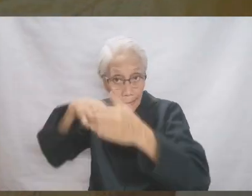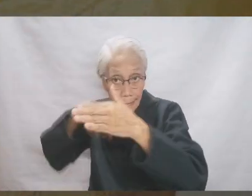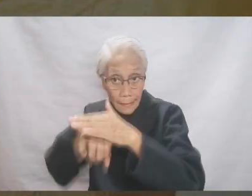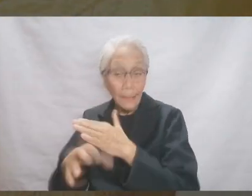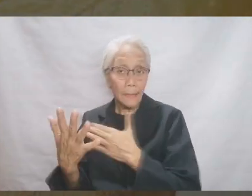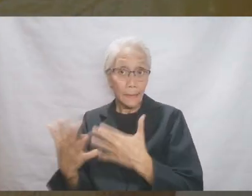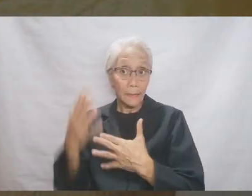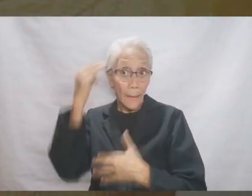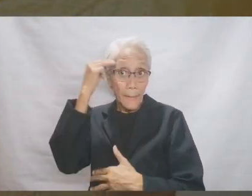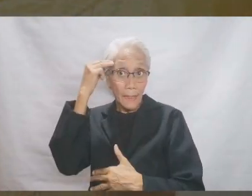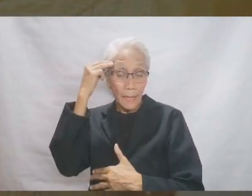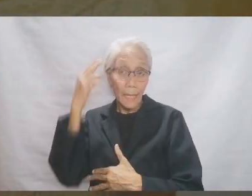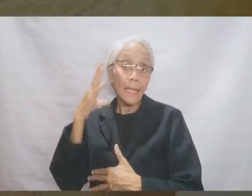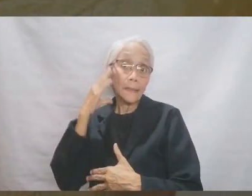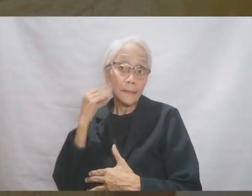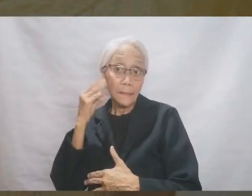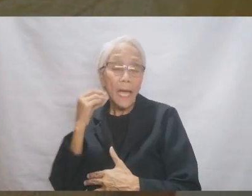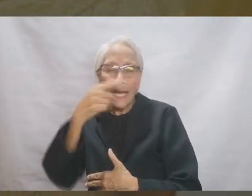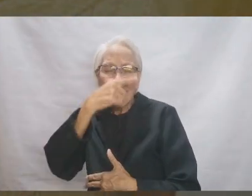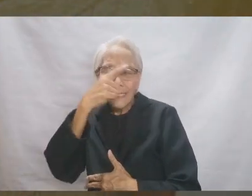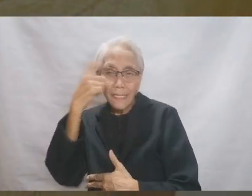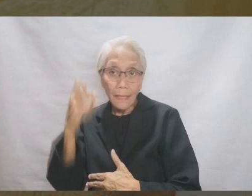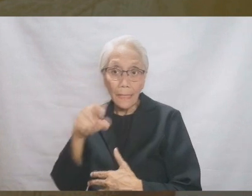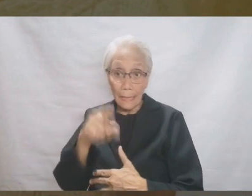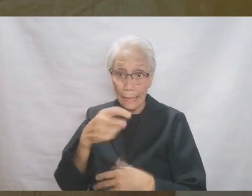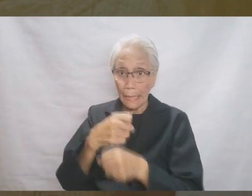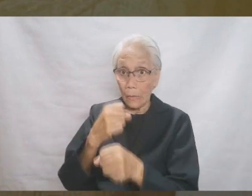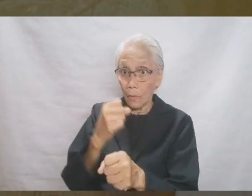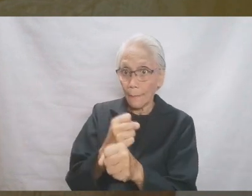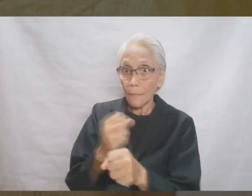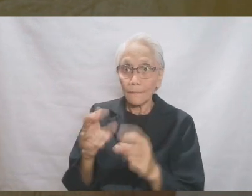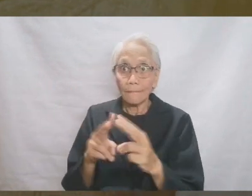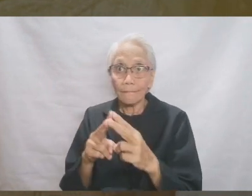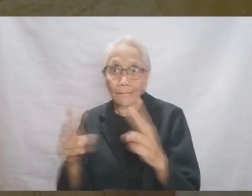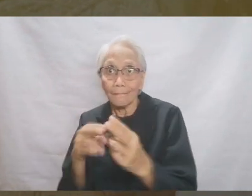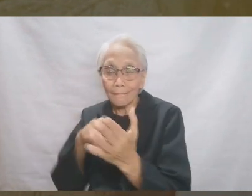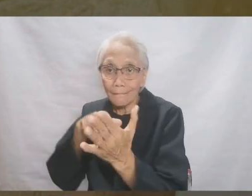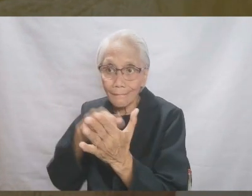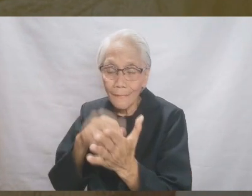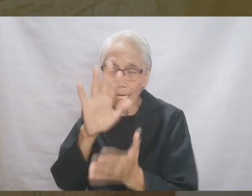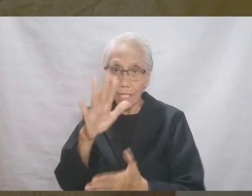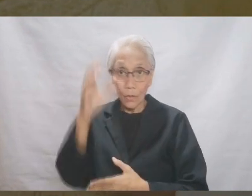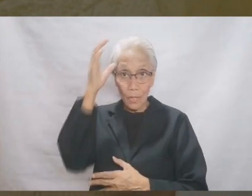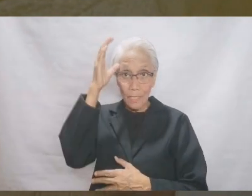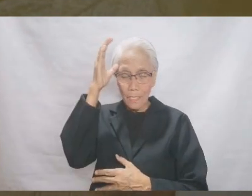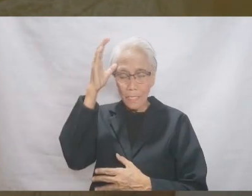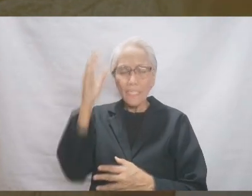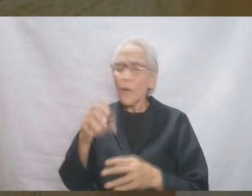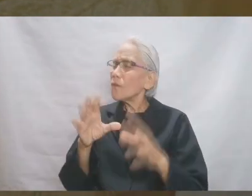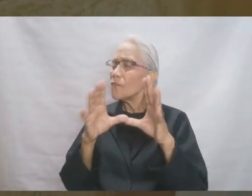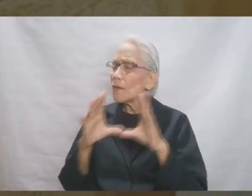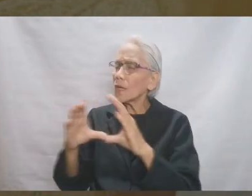sa mental experience na ito dahil ginawa mong very vulnerable ang consciousness mo. That is